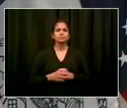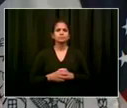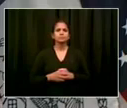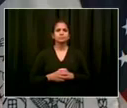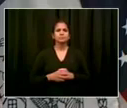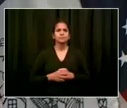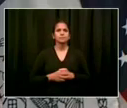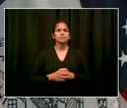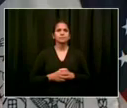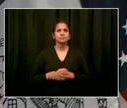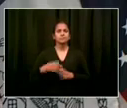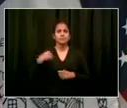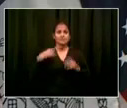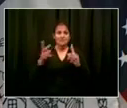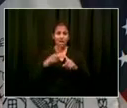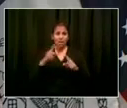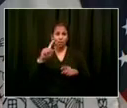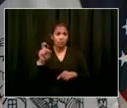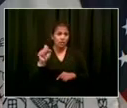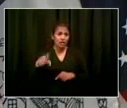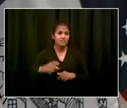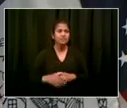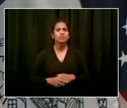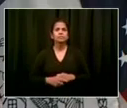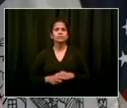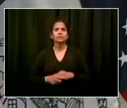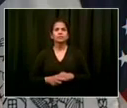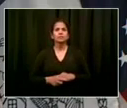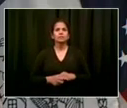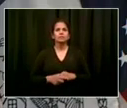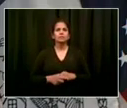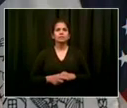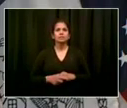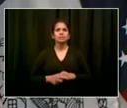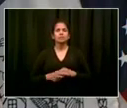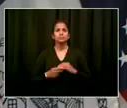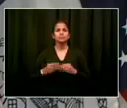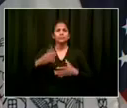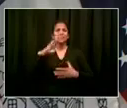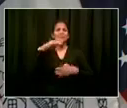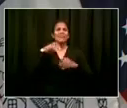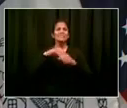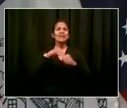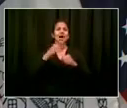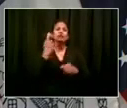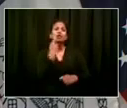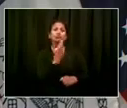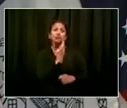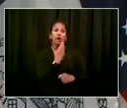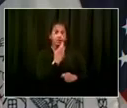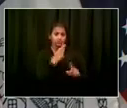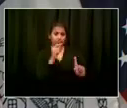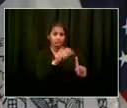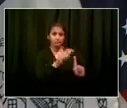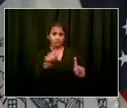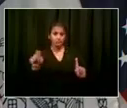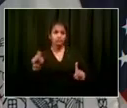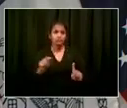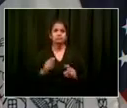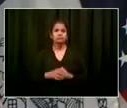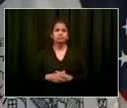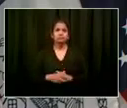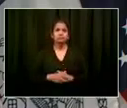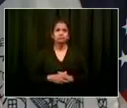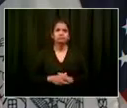The other question I had was on indoor dining, and it seemed from kind of how